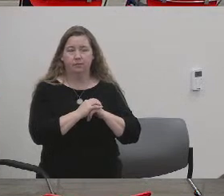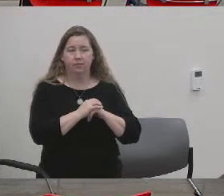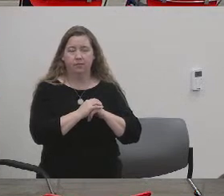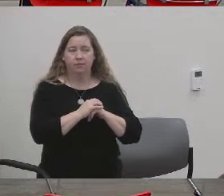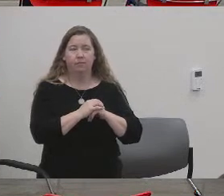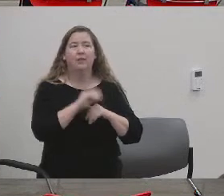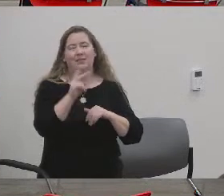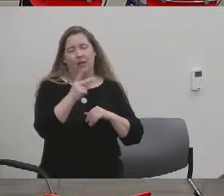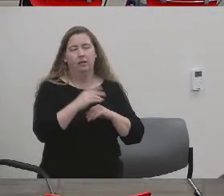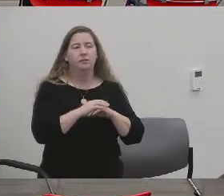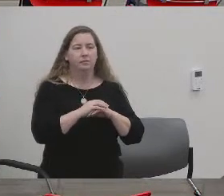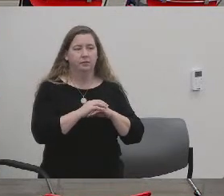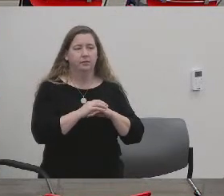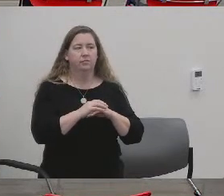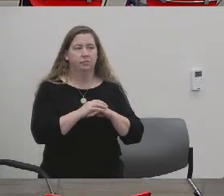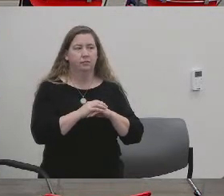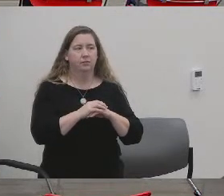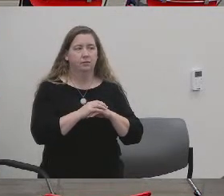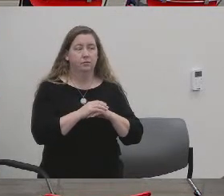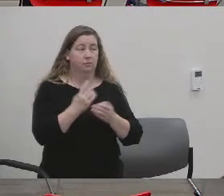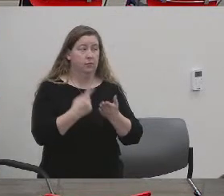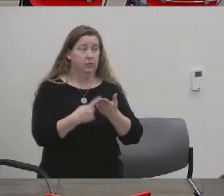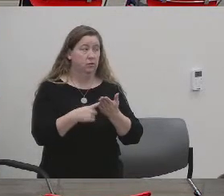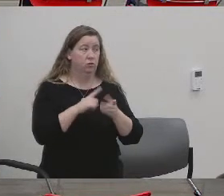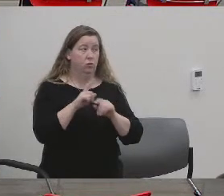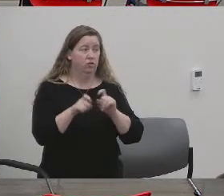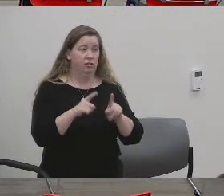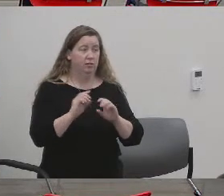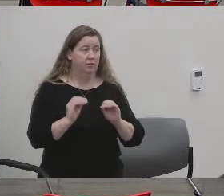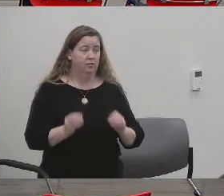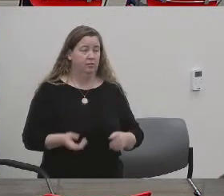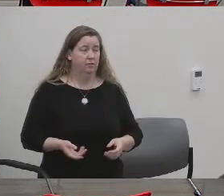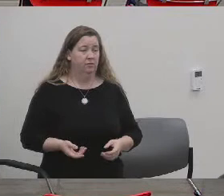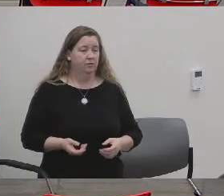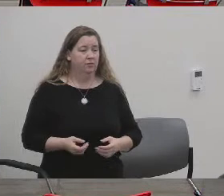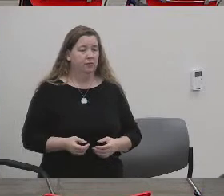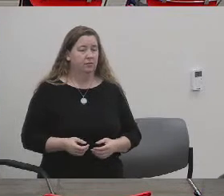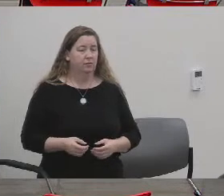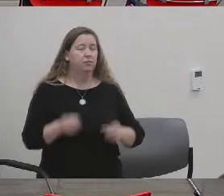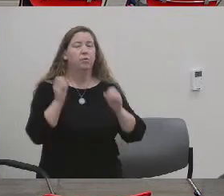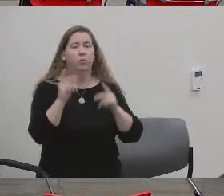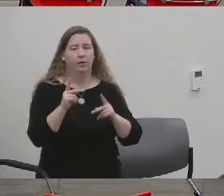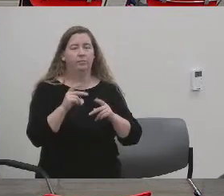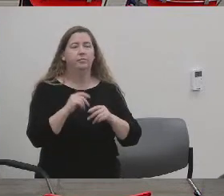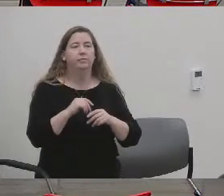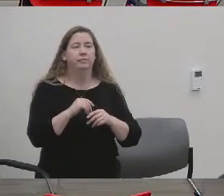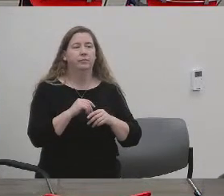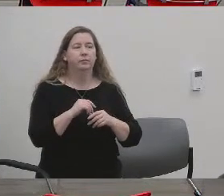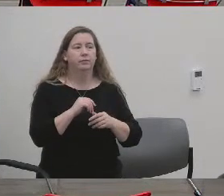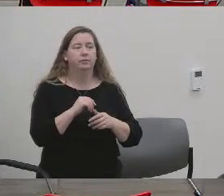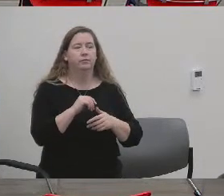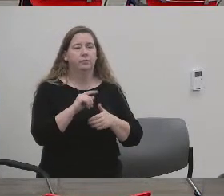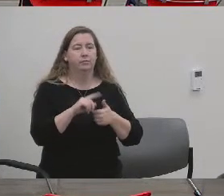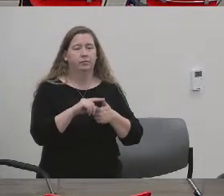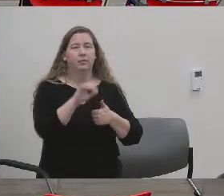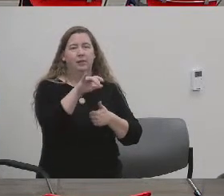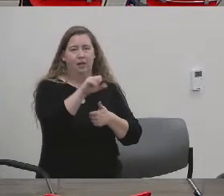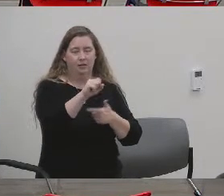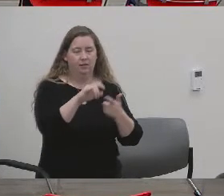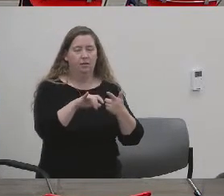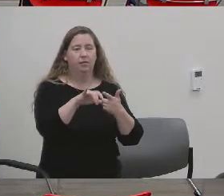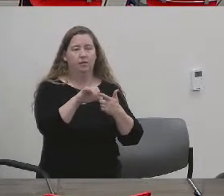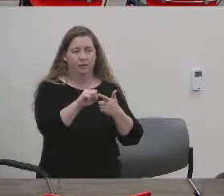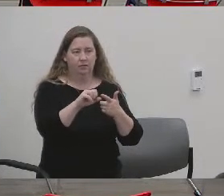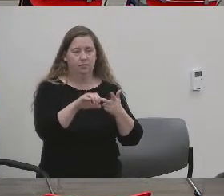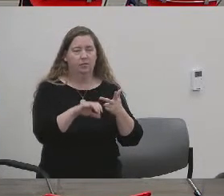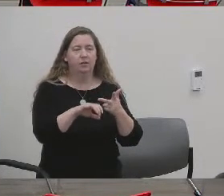Second. We have a motion and a second. Any discussion or questions? Hearing none, roll call, please. Mr. Miranda? Yes. Mr. Yaki?